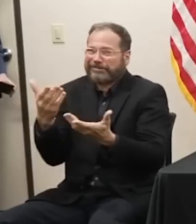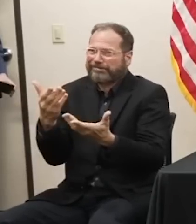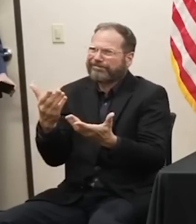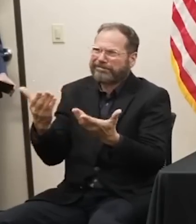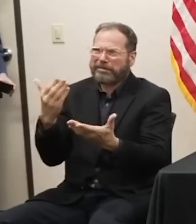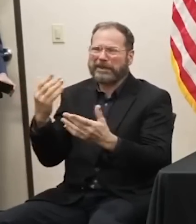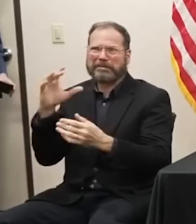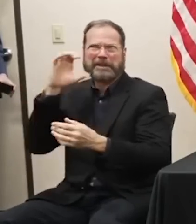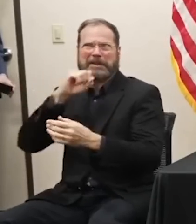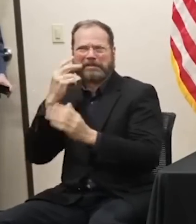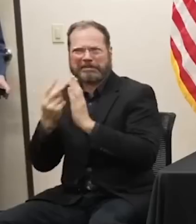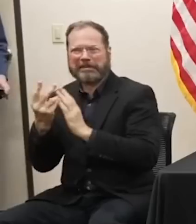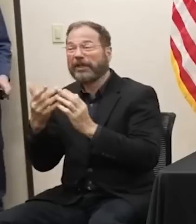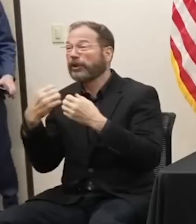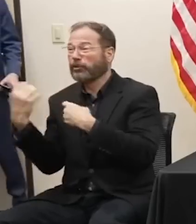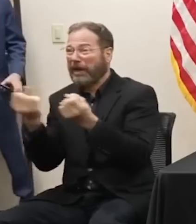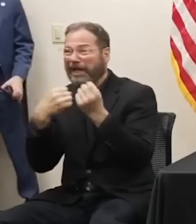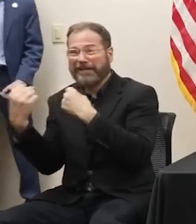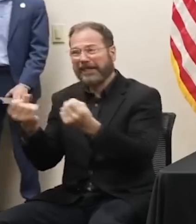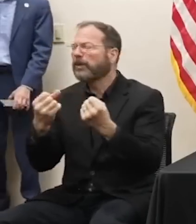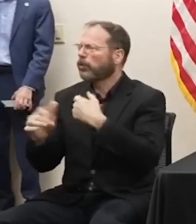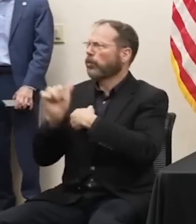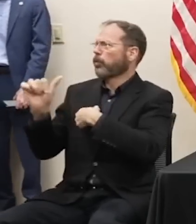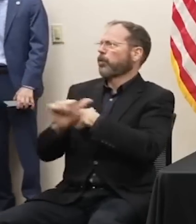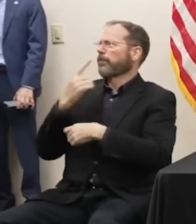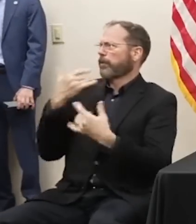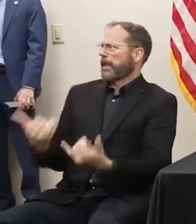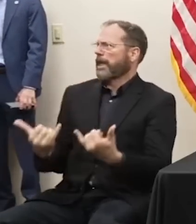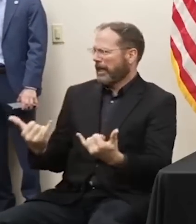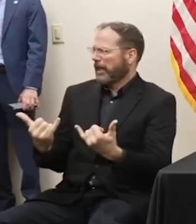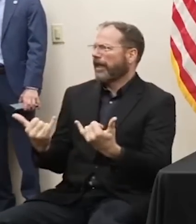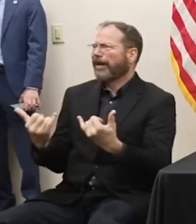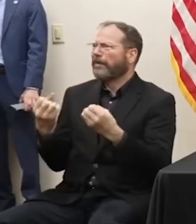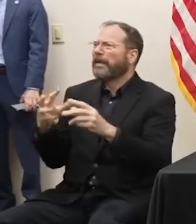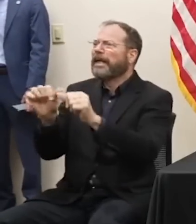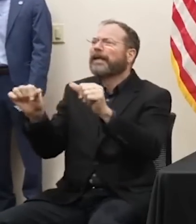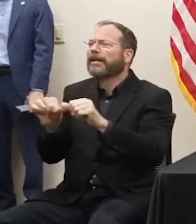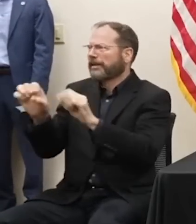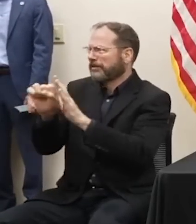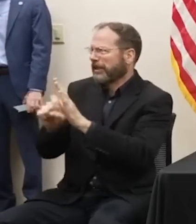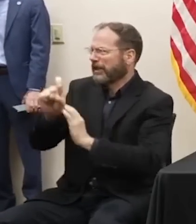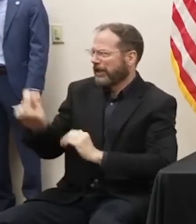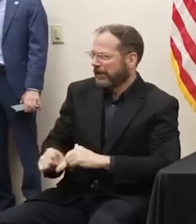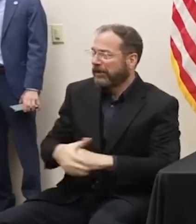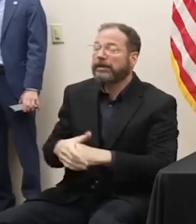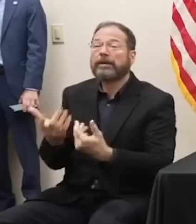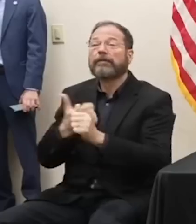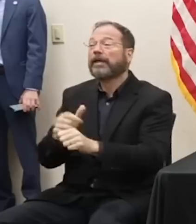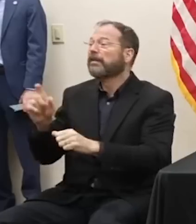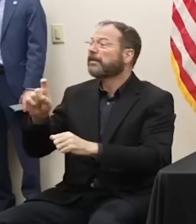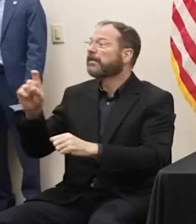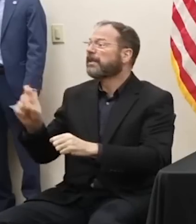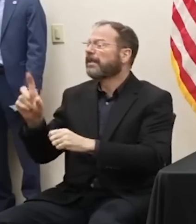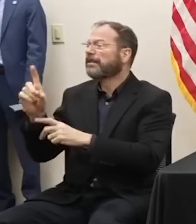perceive, driving conditions are extremely dangerous right now in many parts of the state of Texas. According to TxDOT, where you'll